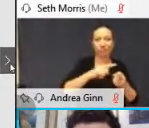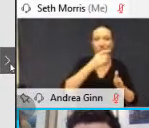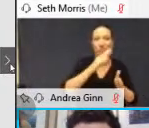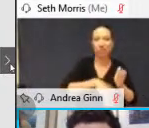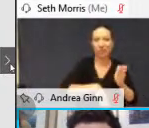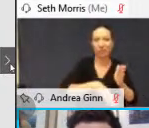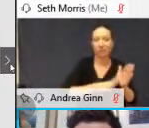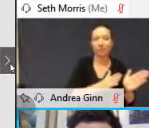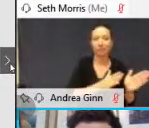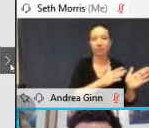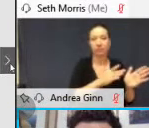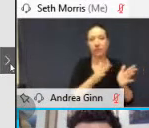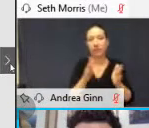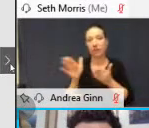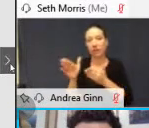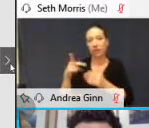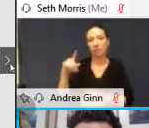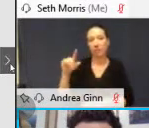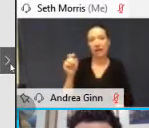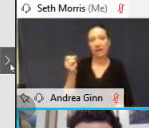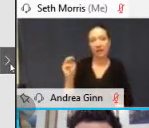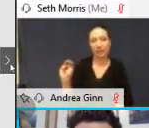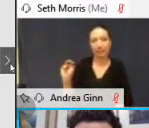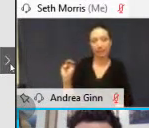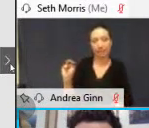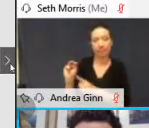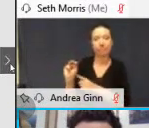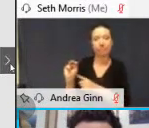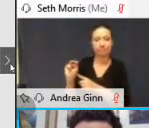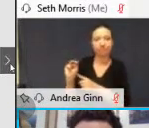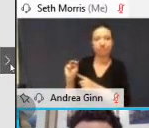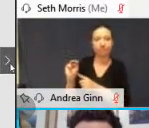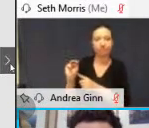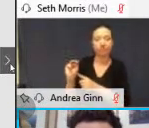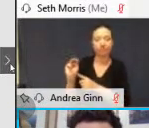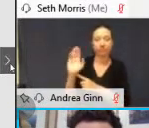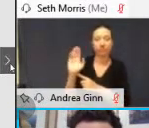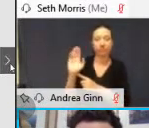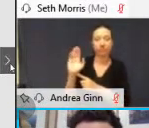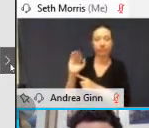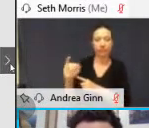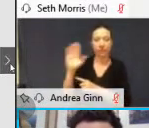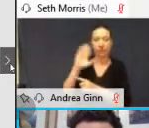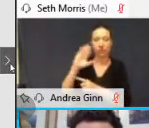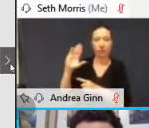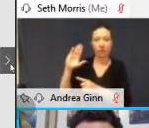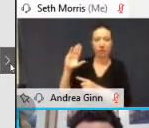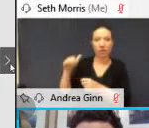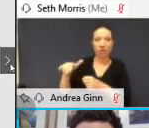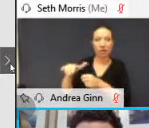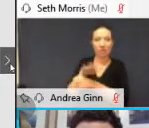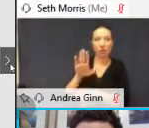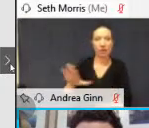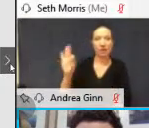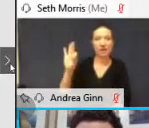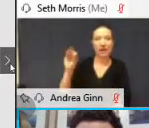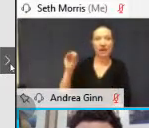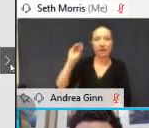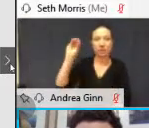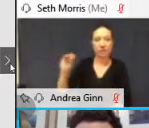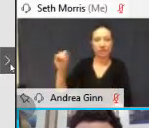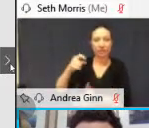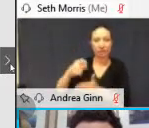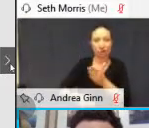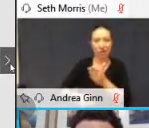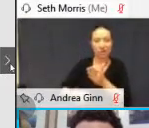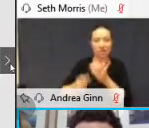to platinum, the plans will end up covering roughly around 90% of the costs, with the consumer covering